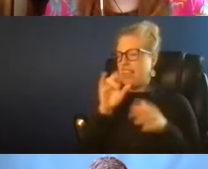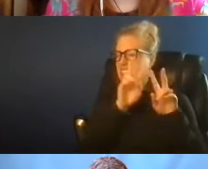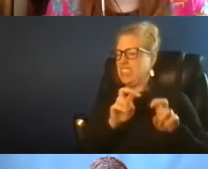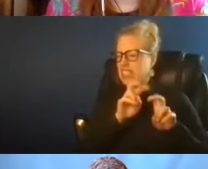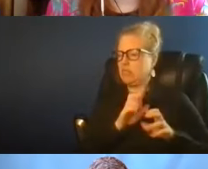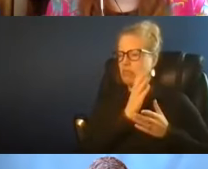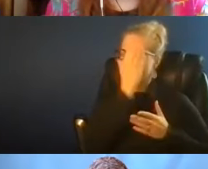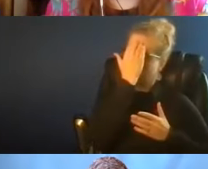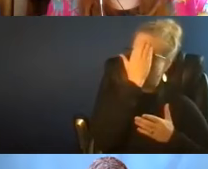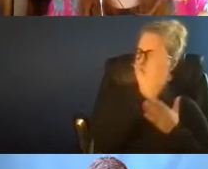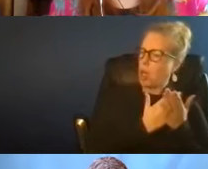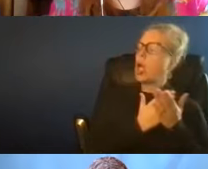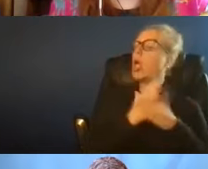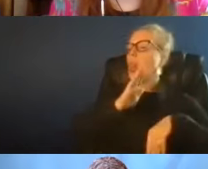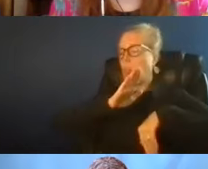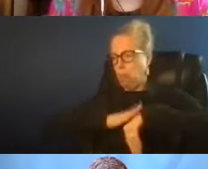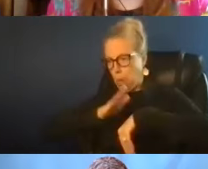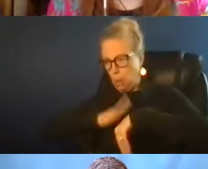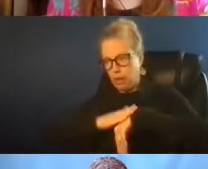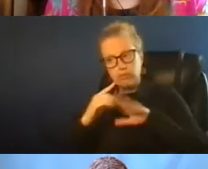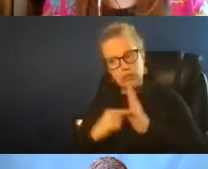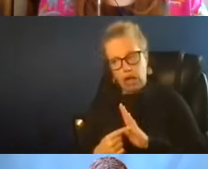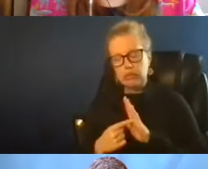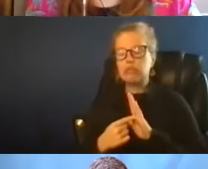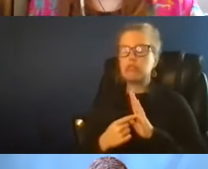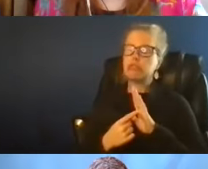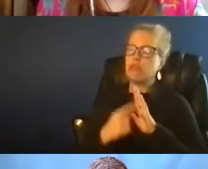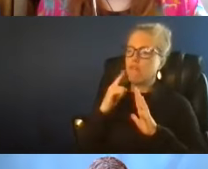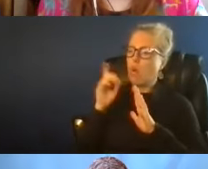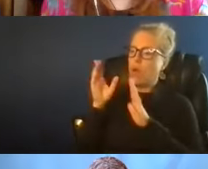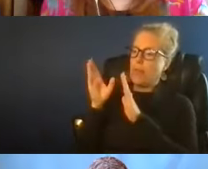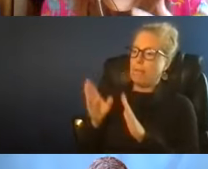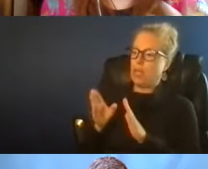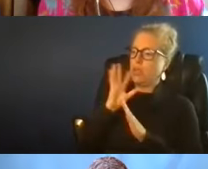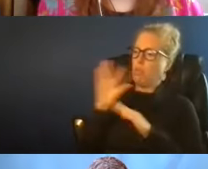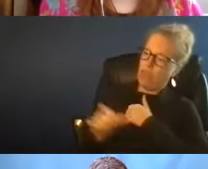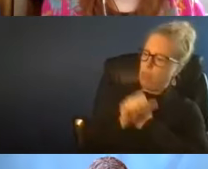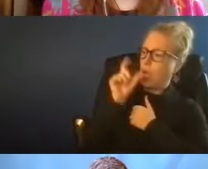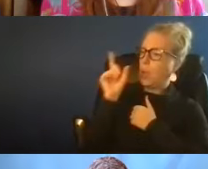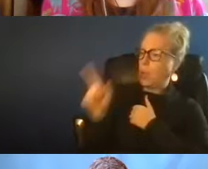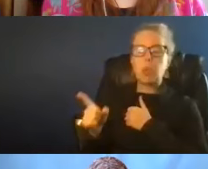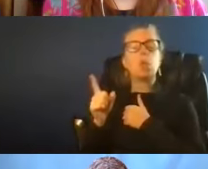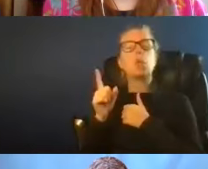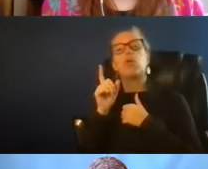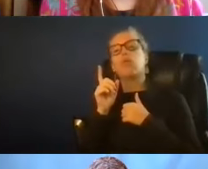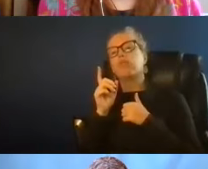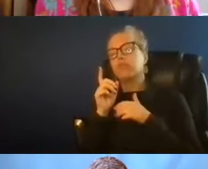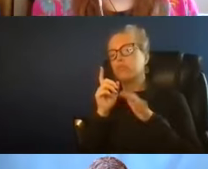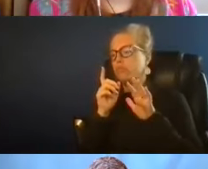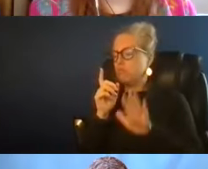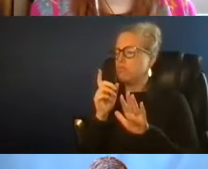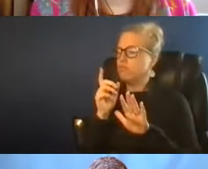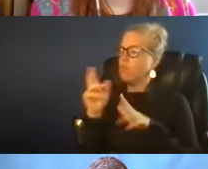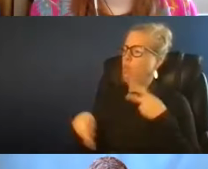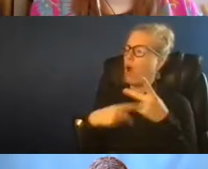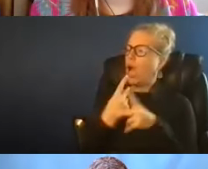talk warning signs. So what are the warning signs that this person is going to threaten you? Or what kind of things